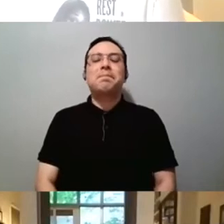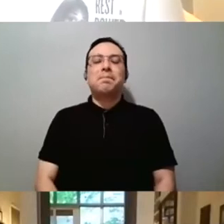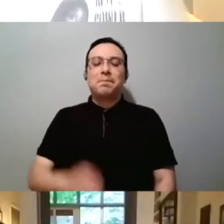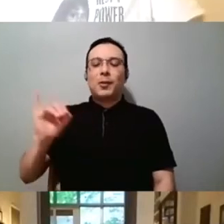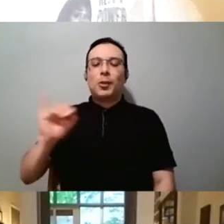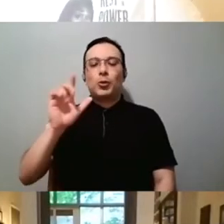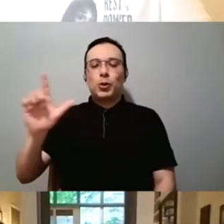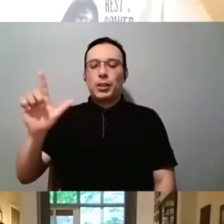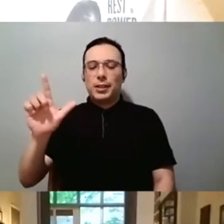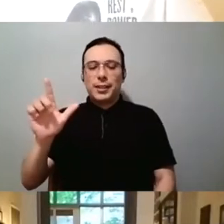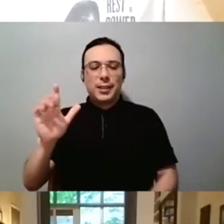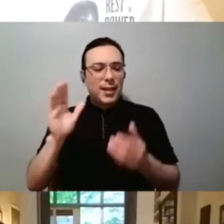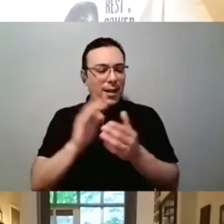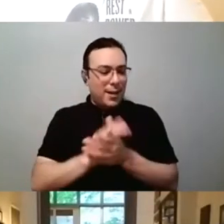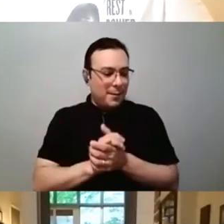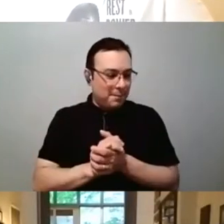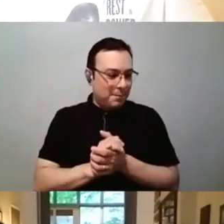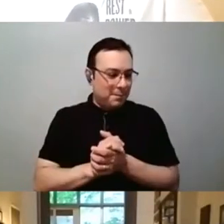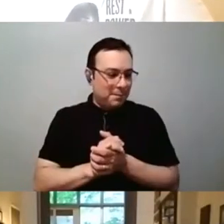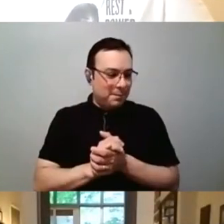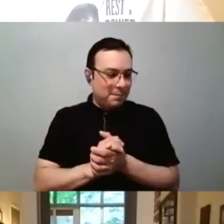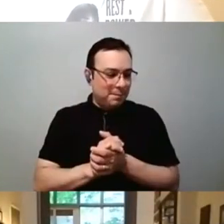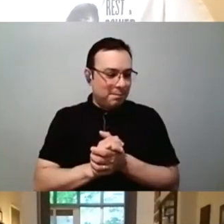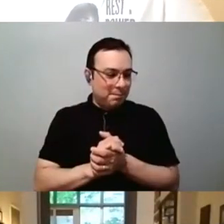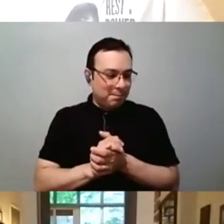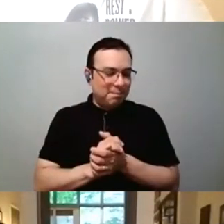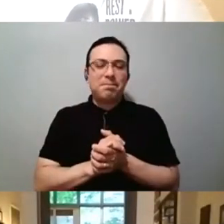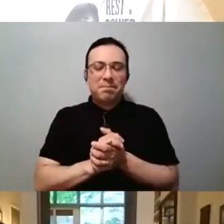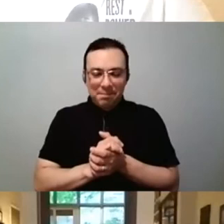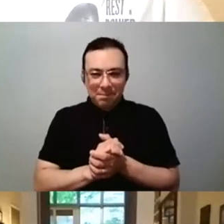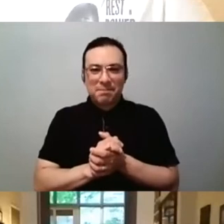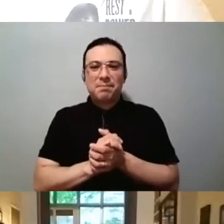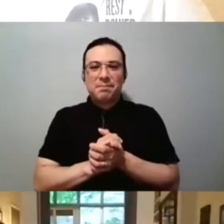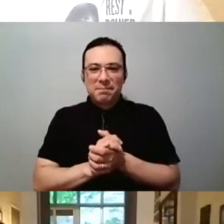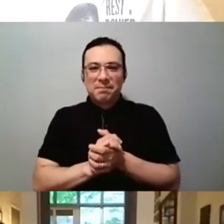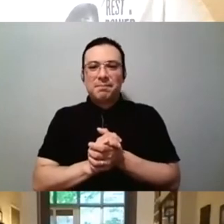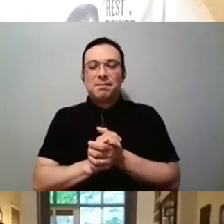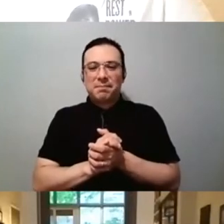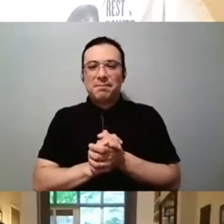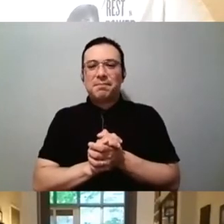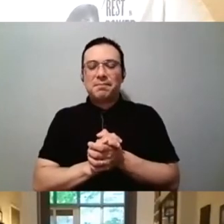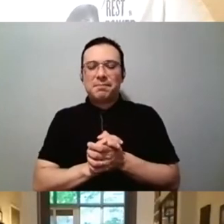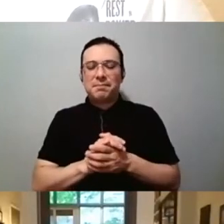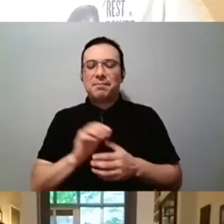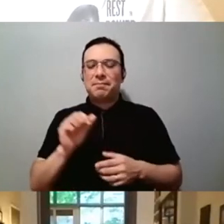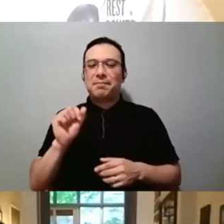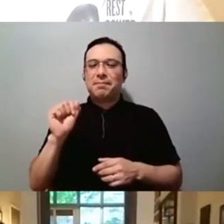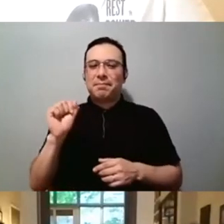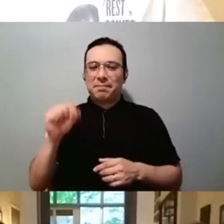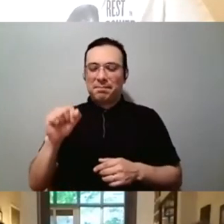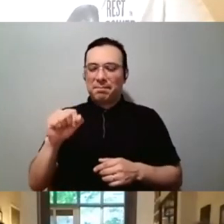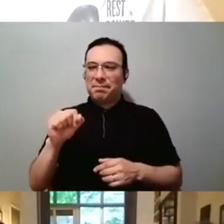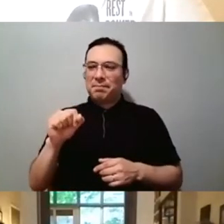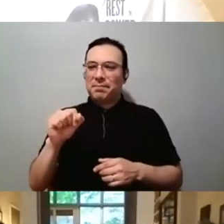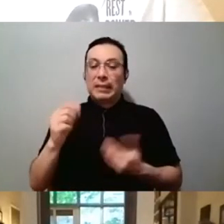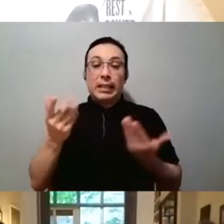that here I am on the unseated land